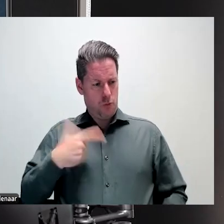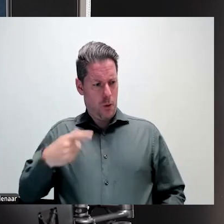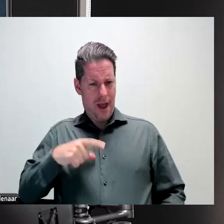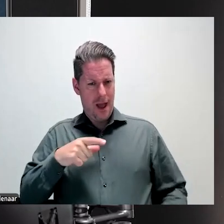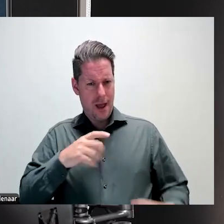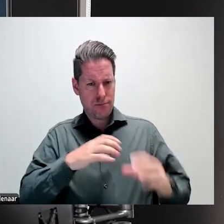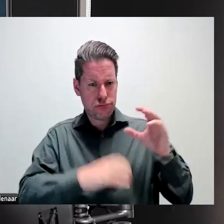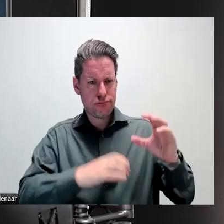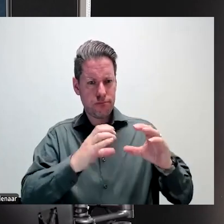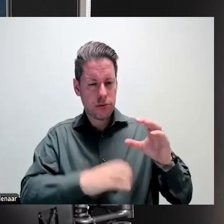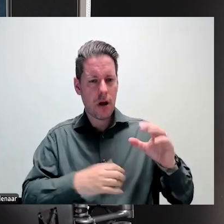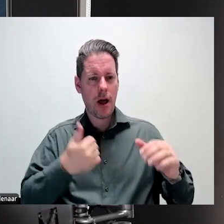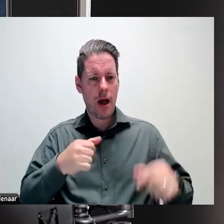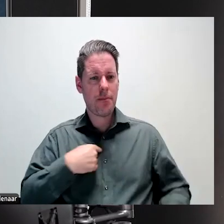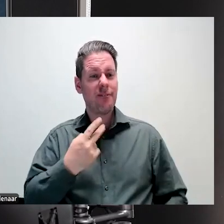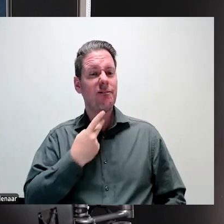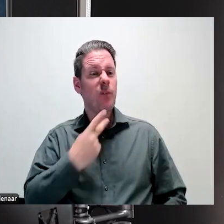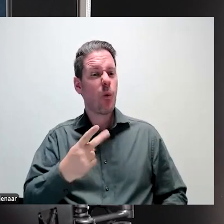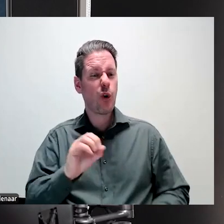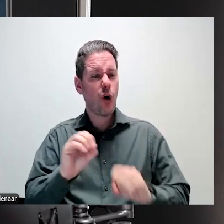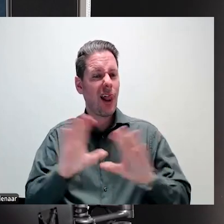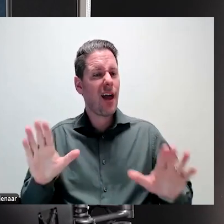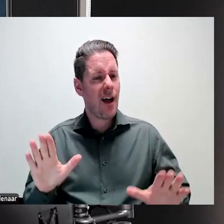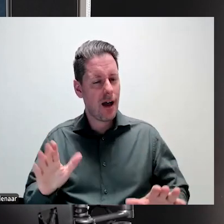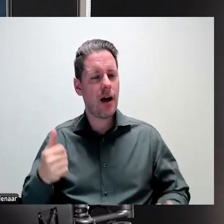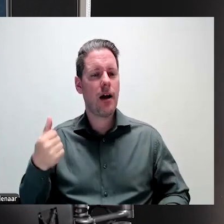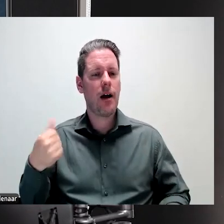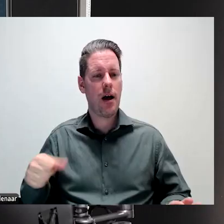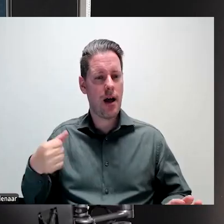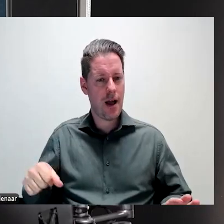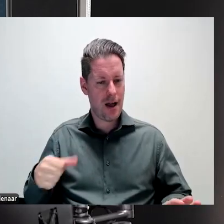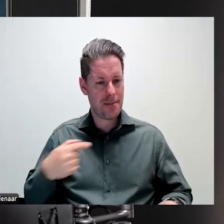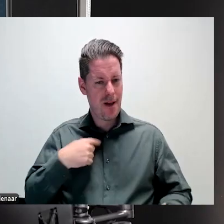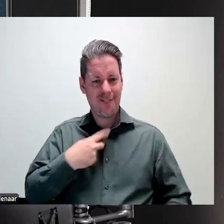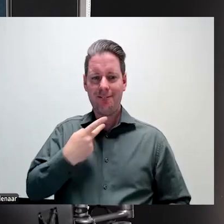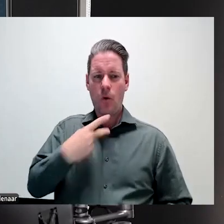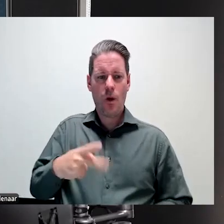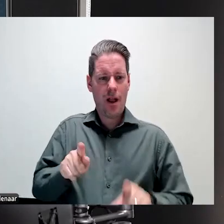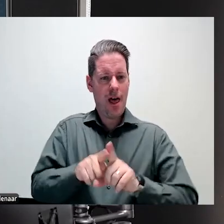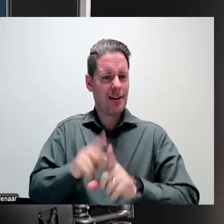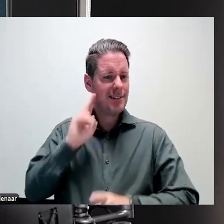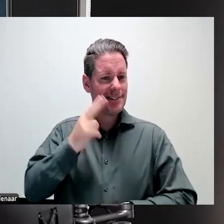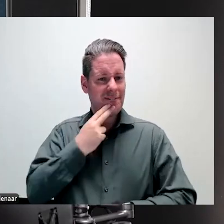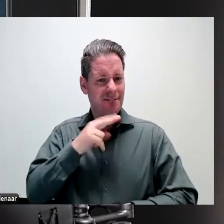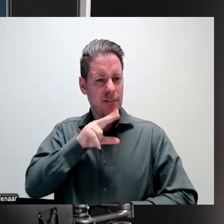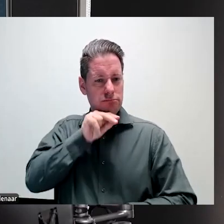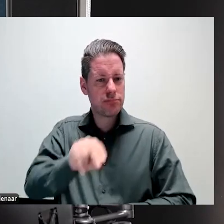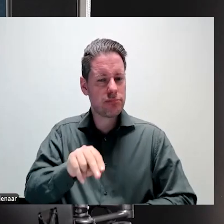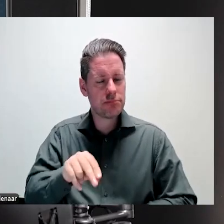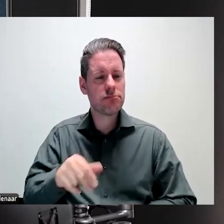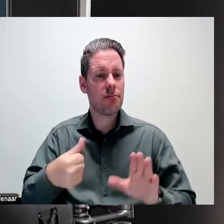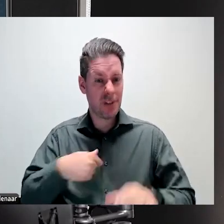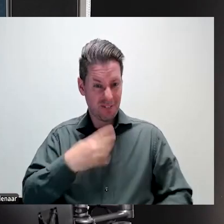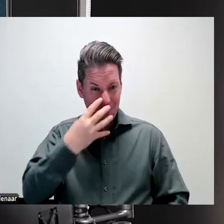And But when I'm talking, which I probably tend to shout, I talk the same as you and anyone else.